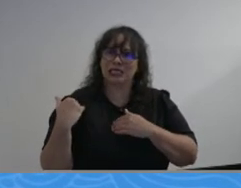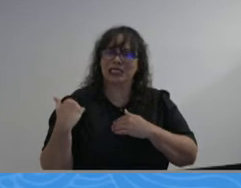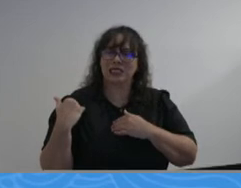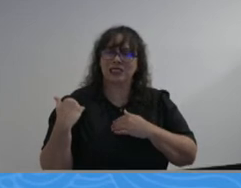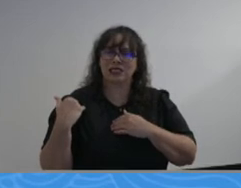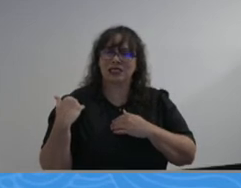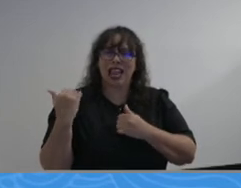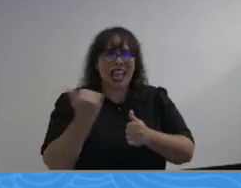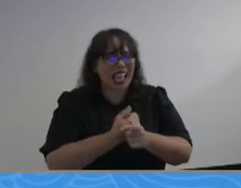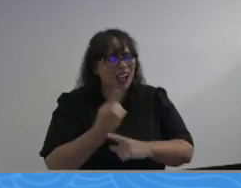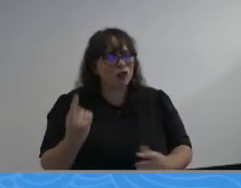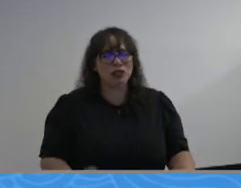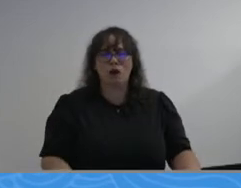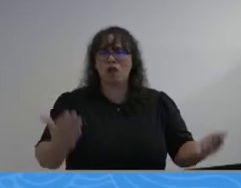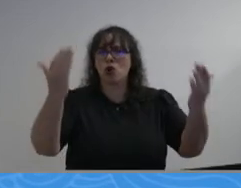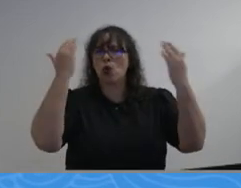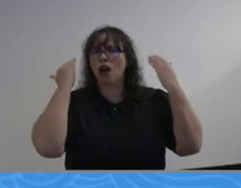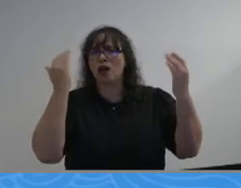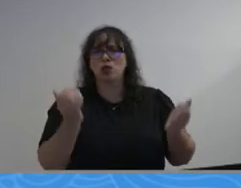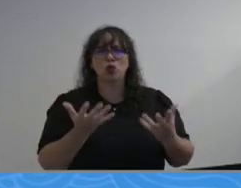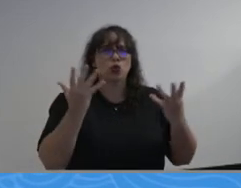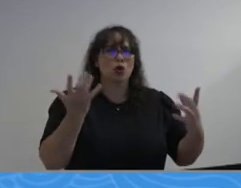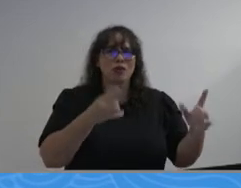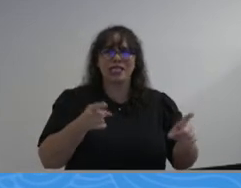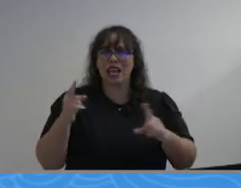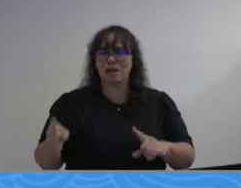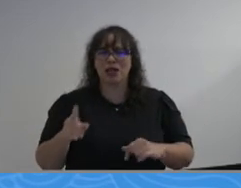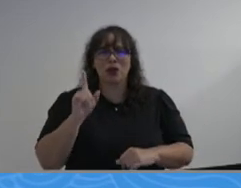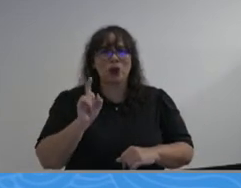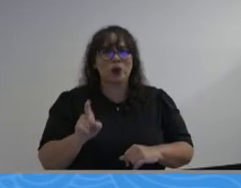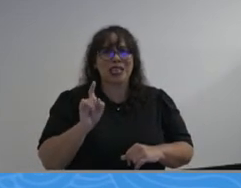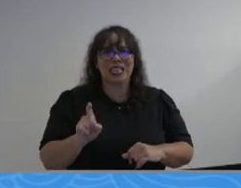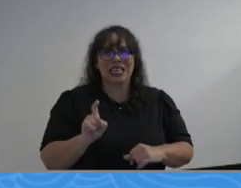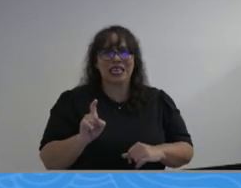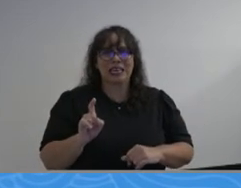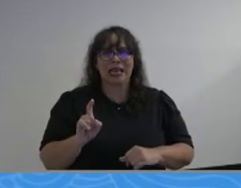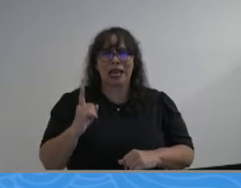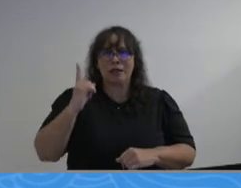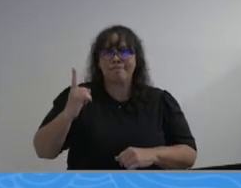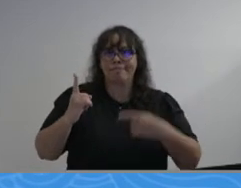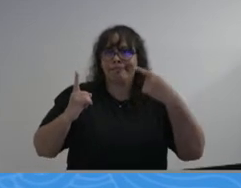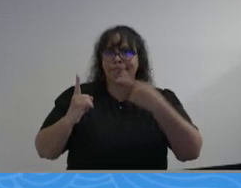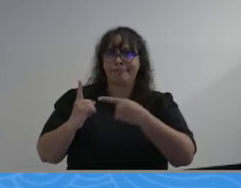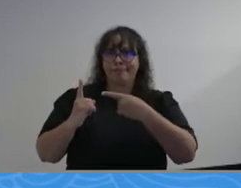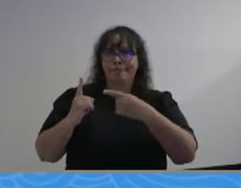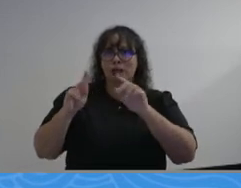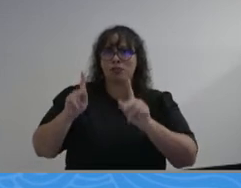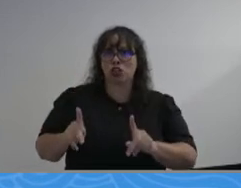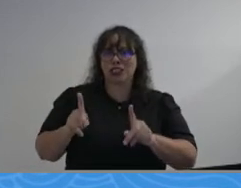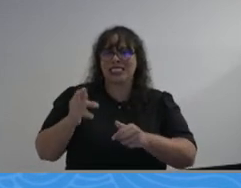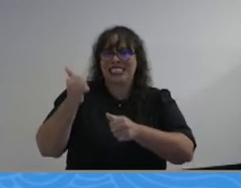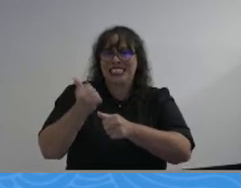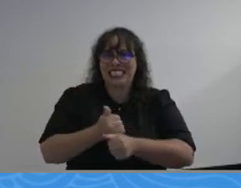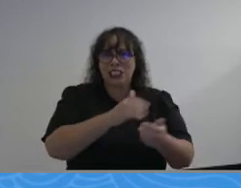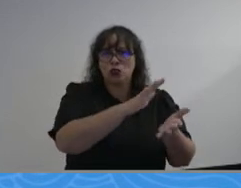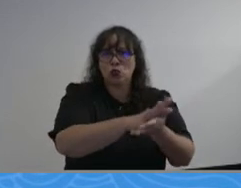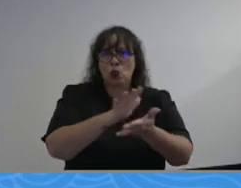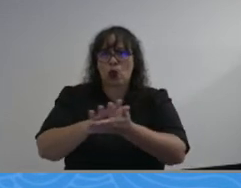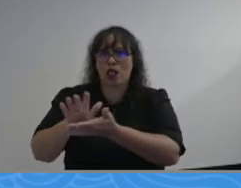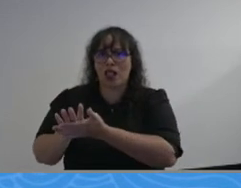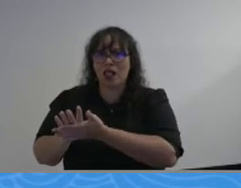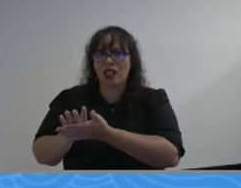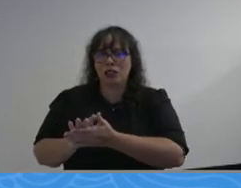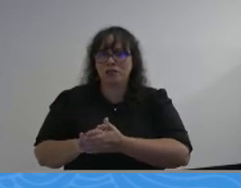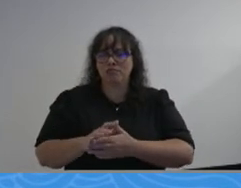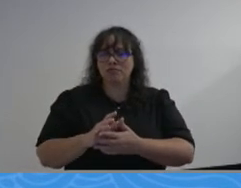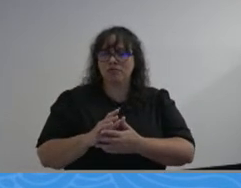everybody is overwhelmed. They have so much happening. We need dedicated people on school campuses, on every school campus,